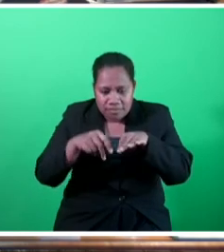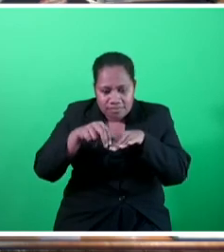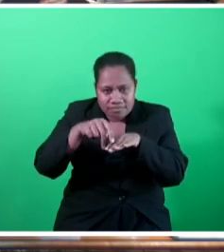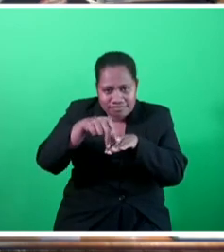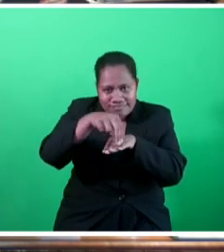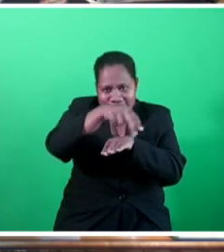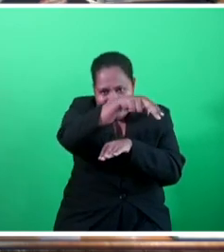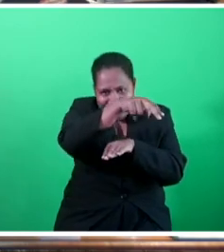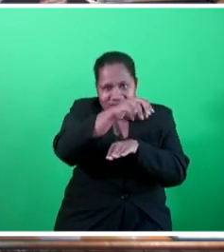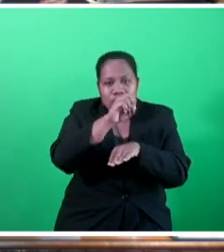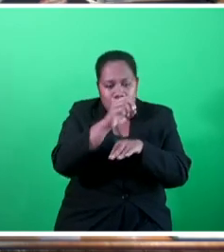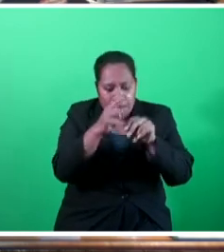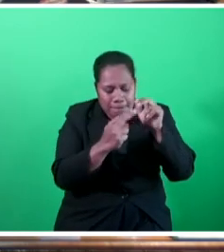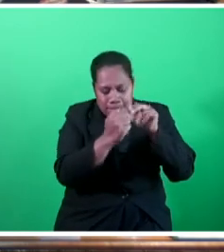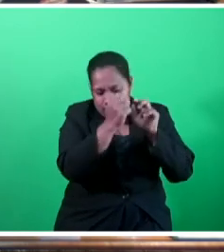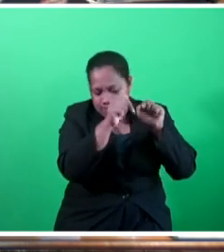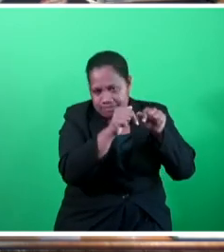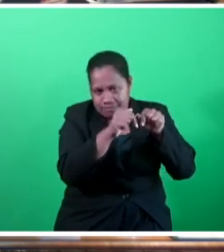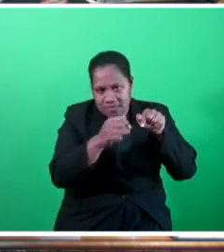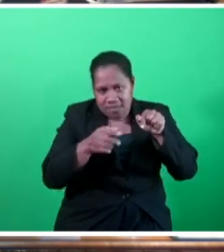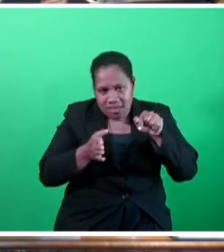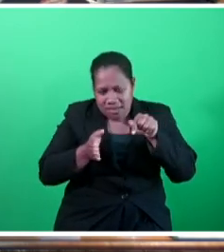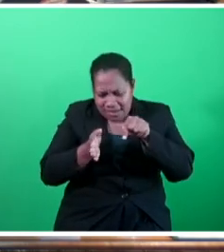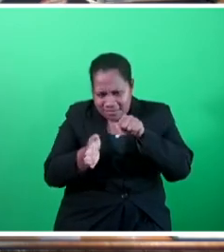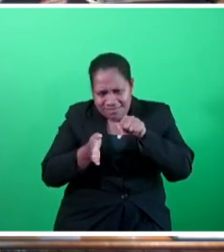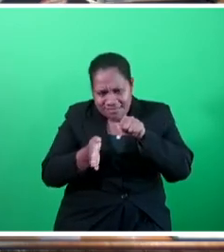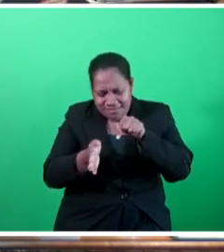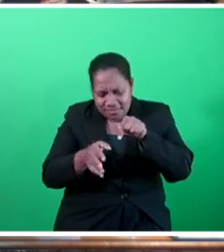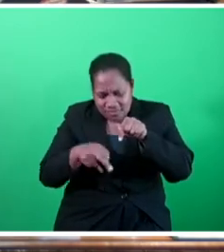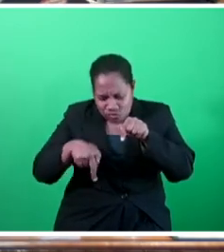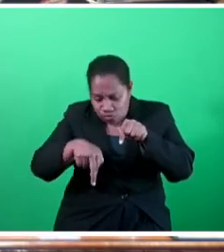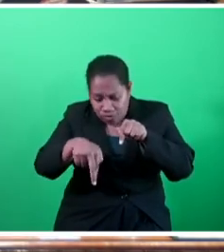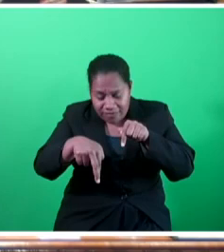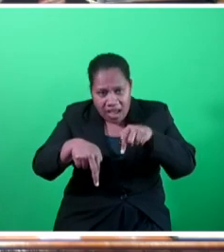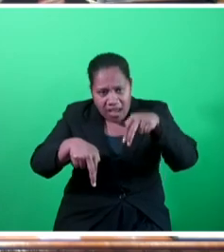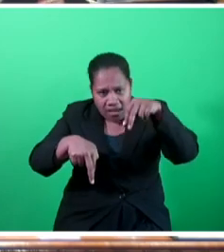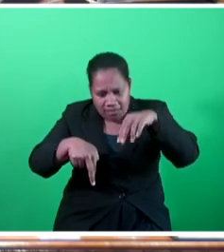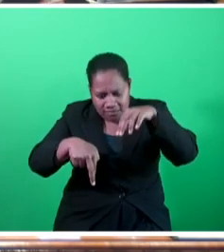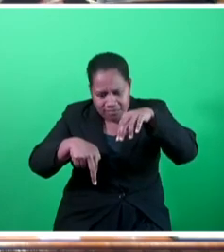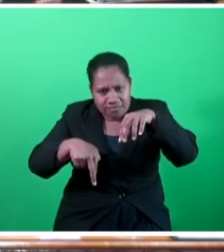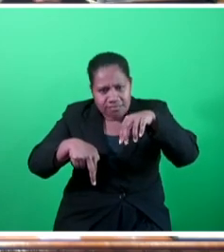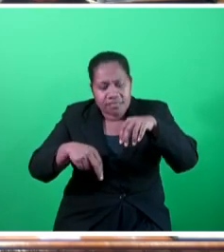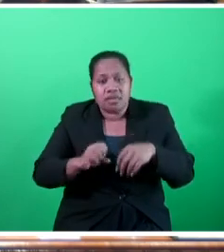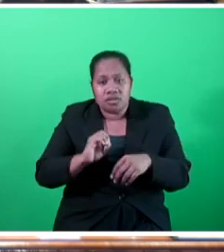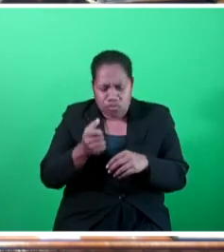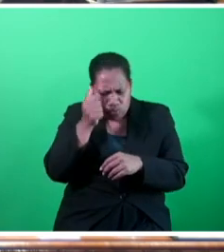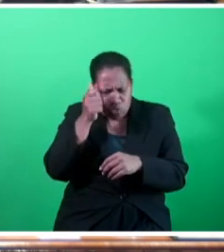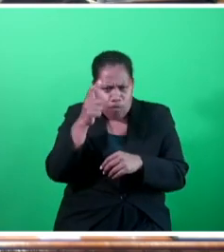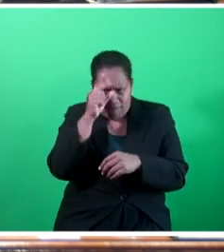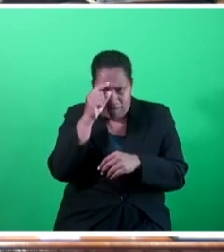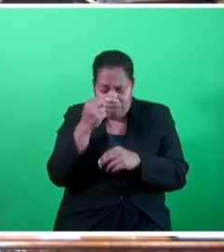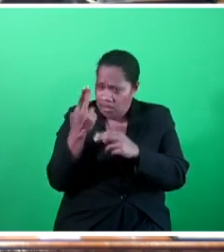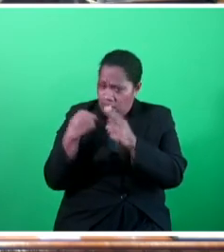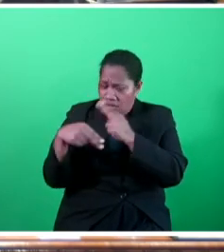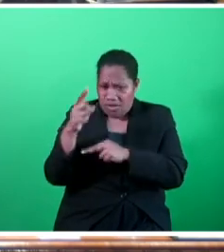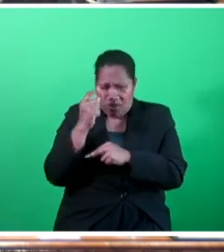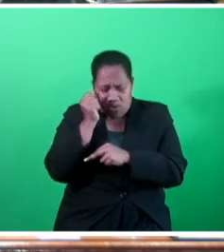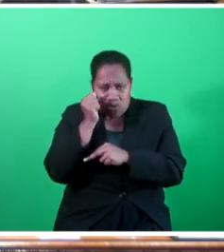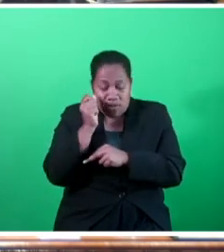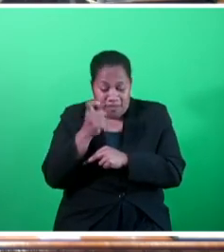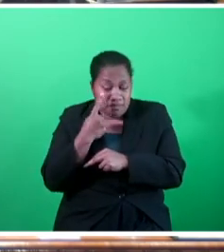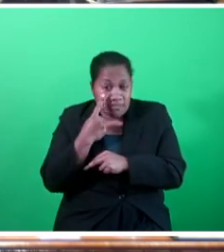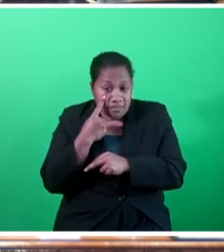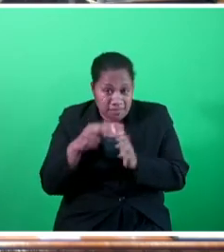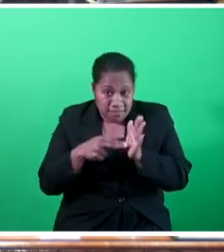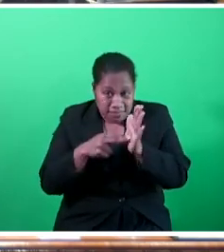probably know this, it predates for those times. But, I mean, those people who know Fijian history would know, if you look at Nadi town,